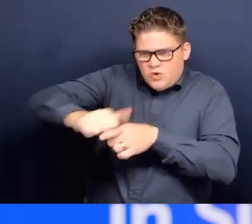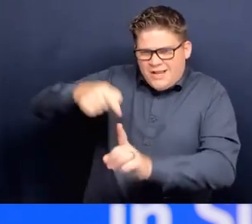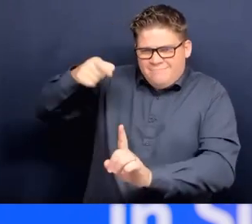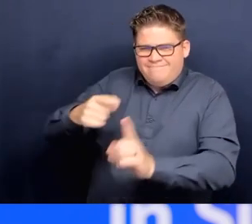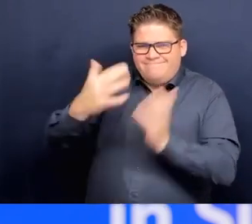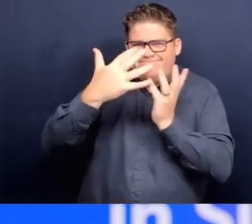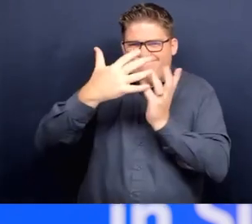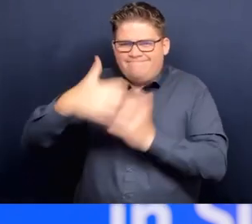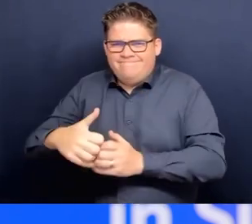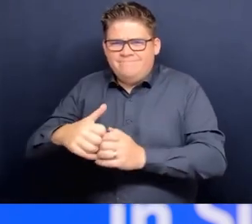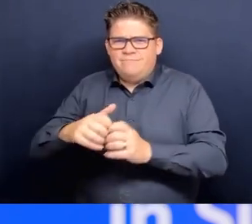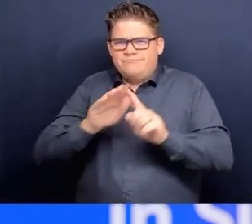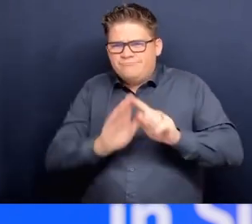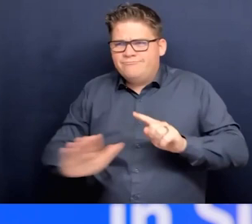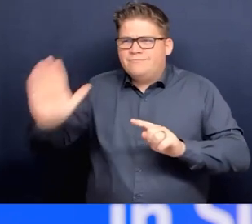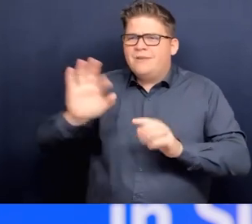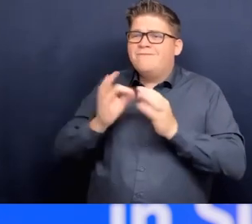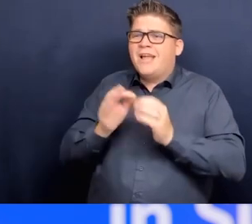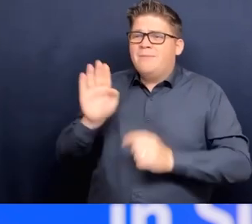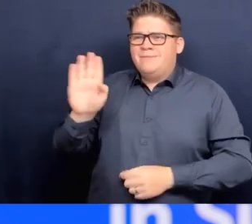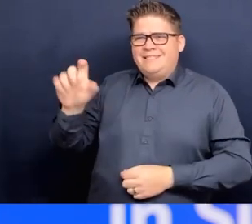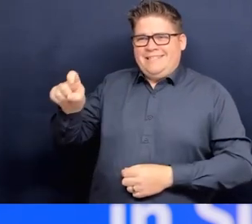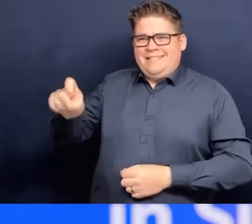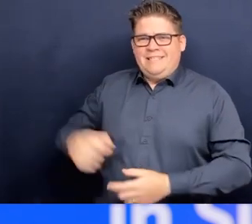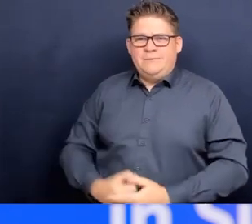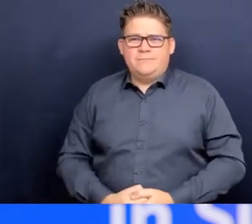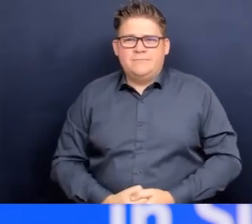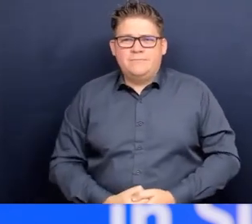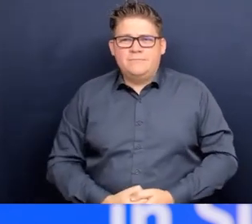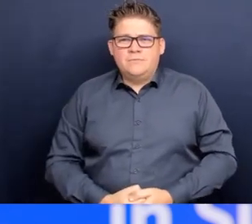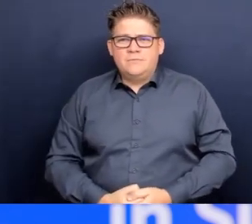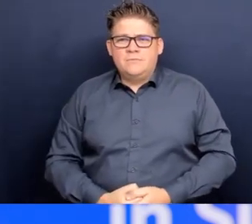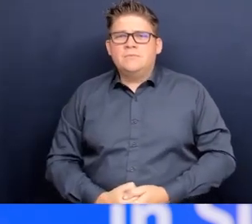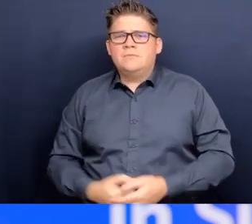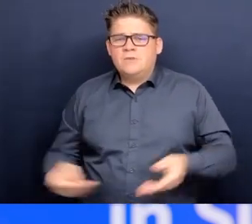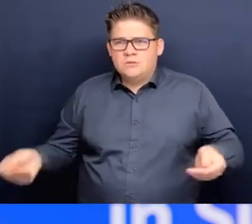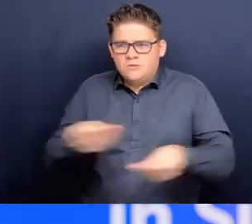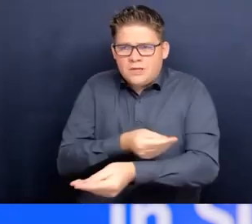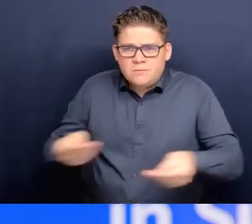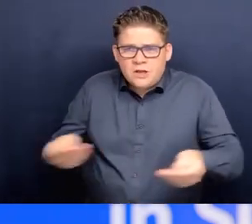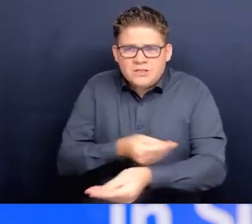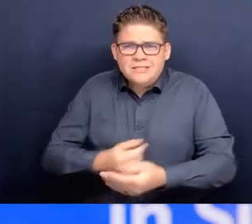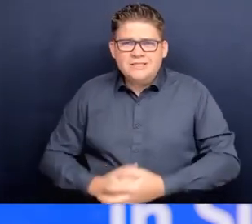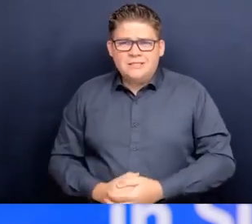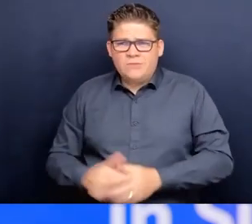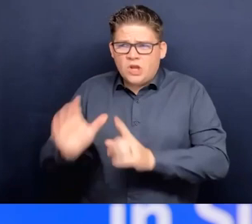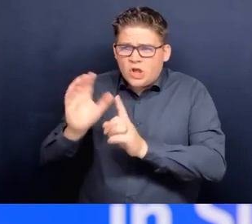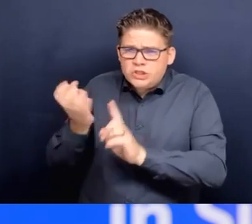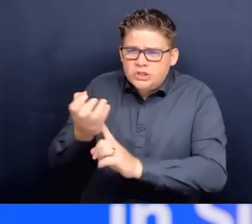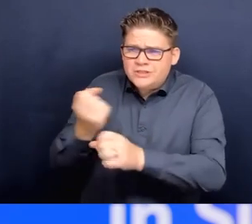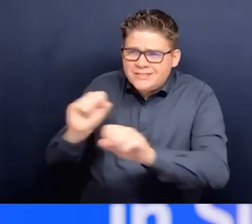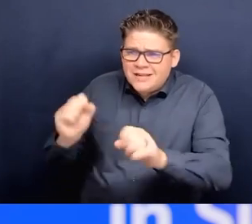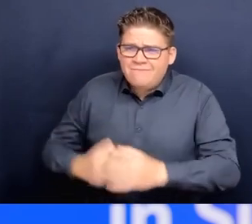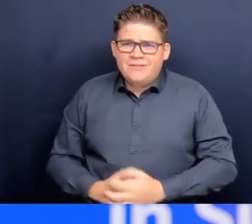Medical School in Surrey will focus on training more doctors prepared to meet the healthcare needs of BC families.